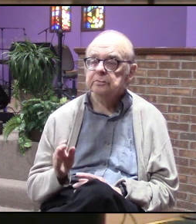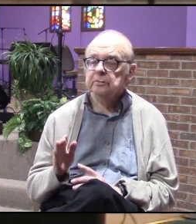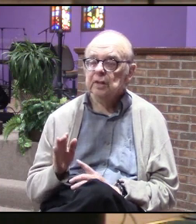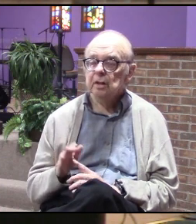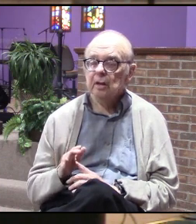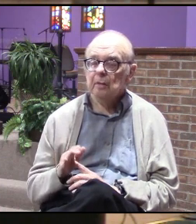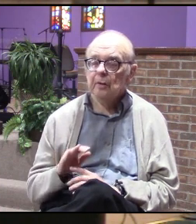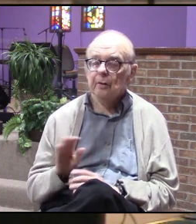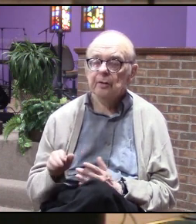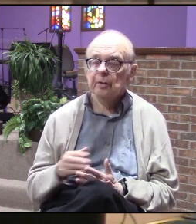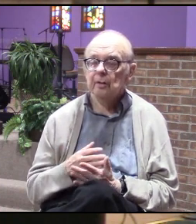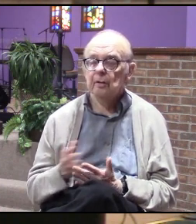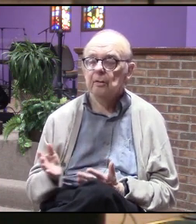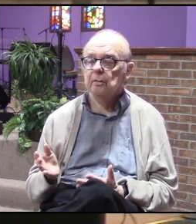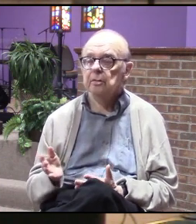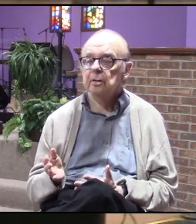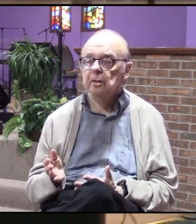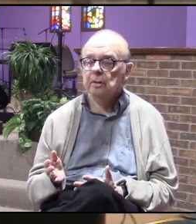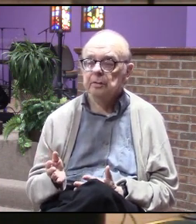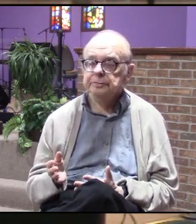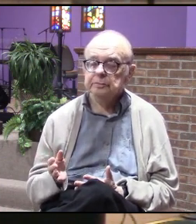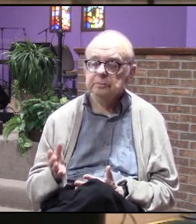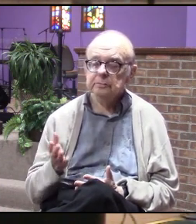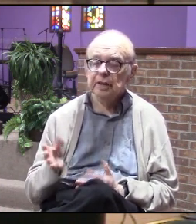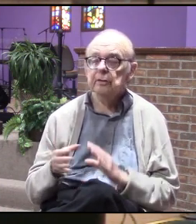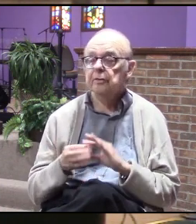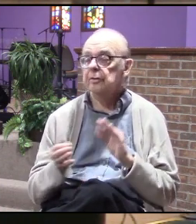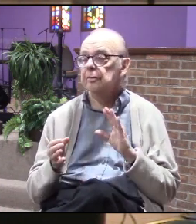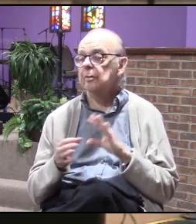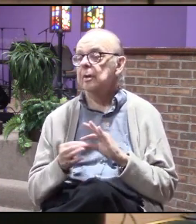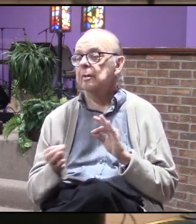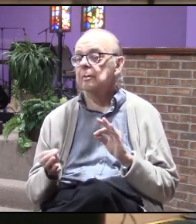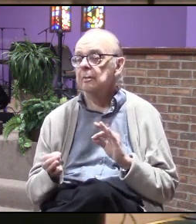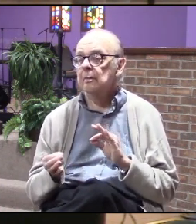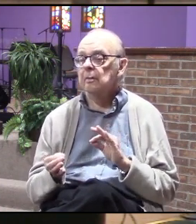of this. And here's the story.